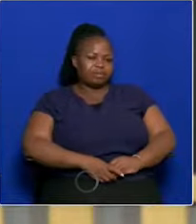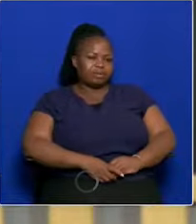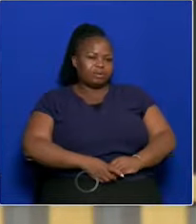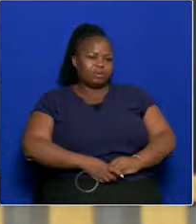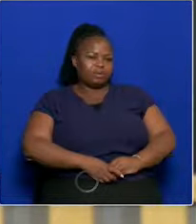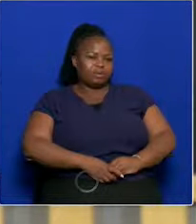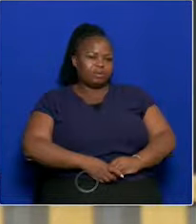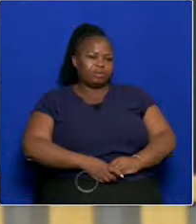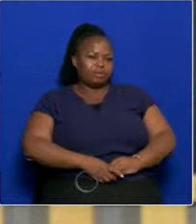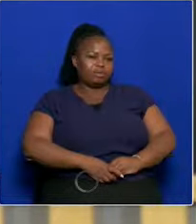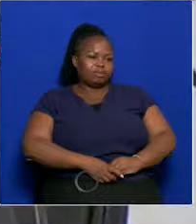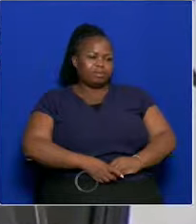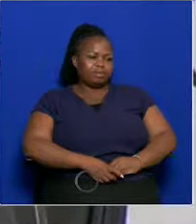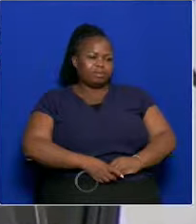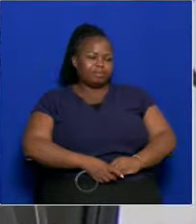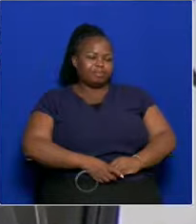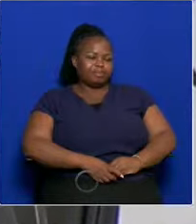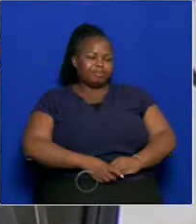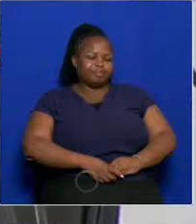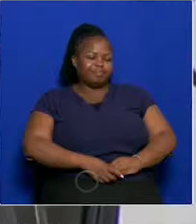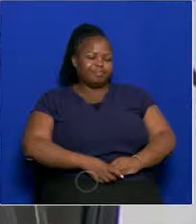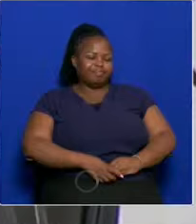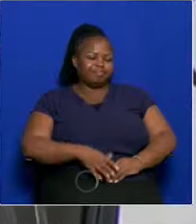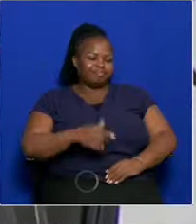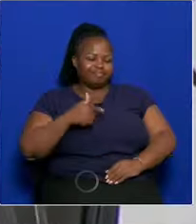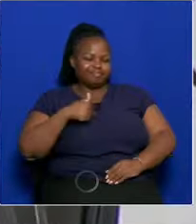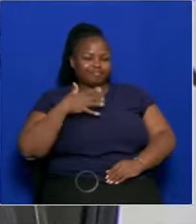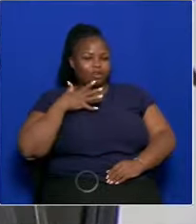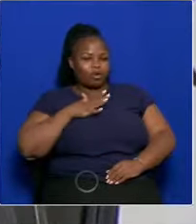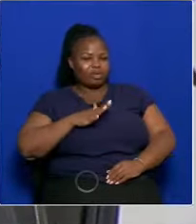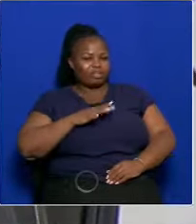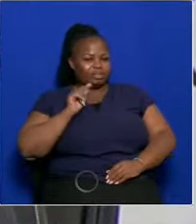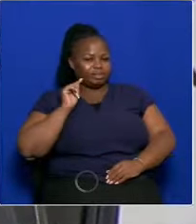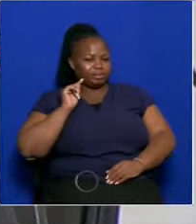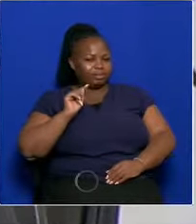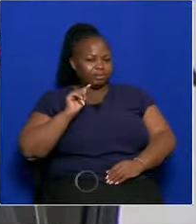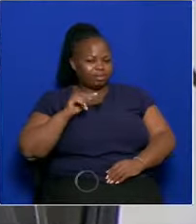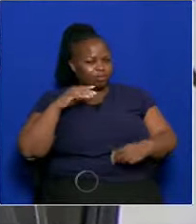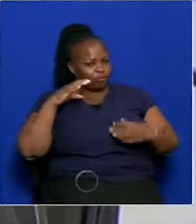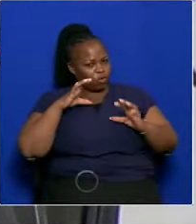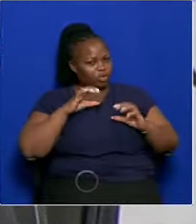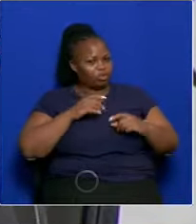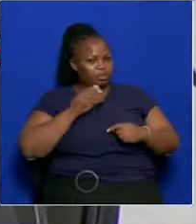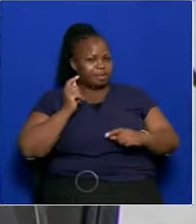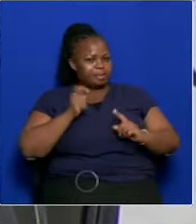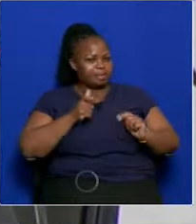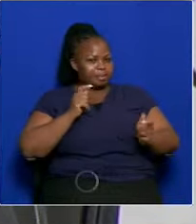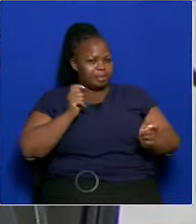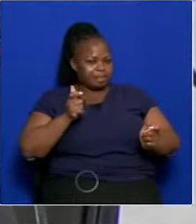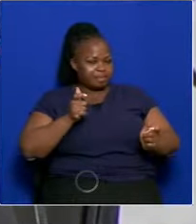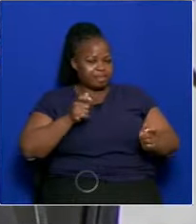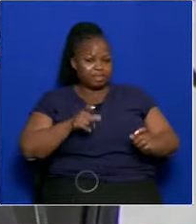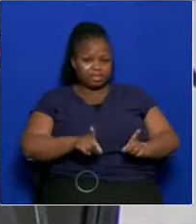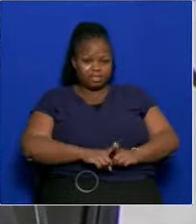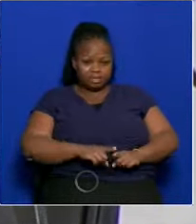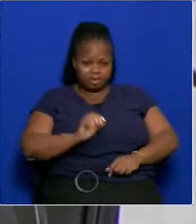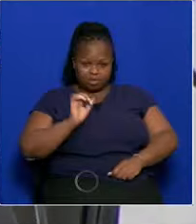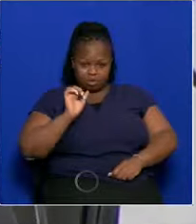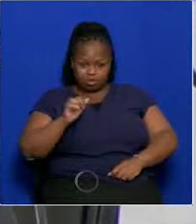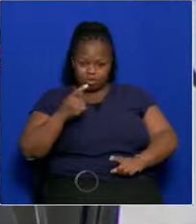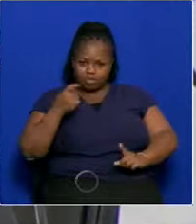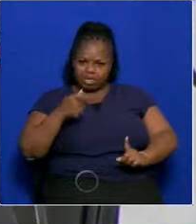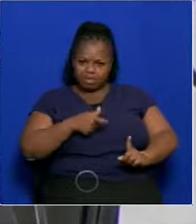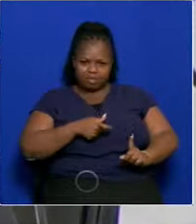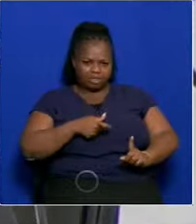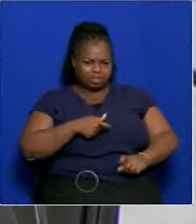I just want to draw your attention to the payments, because even your payment, it's not a direct payment to